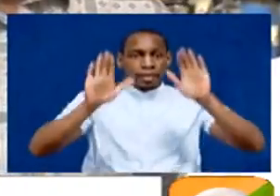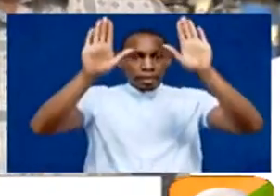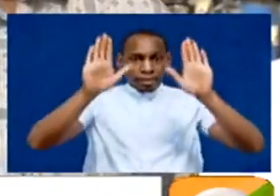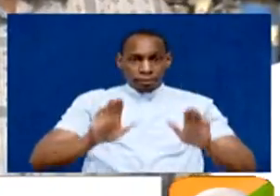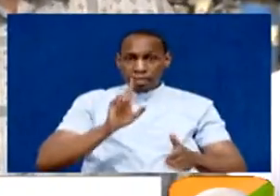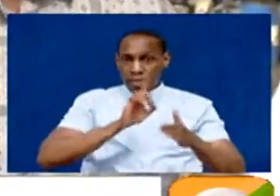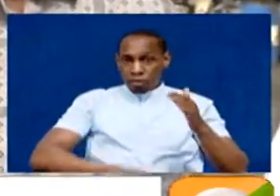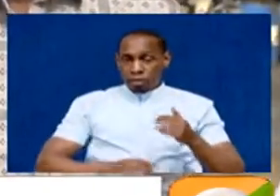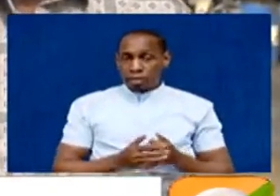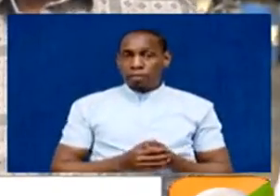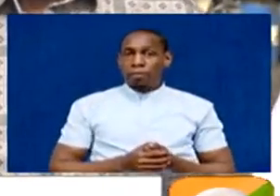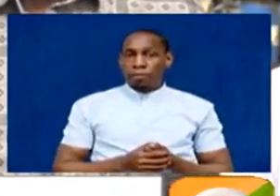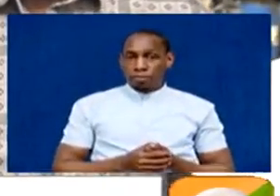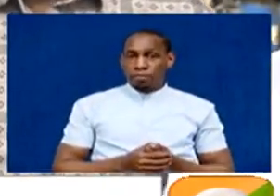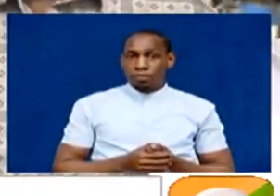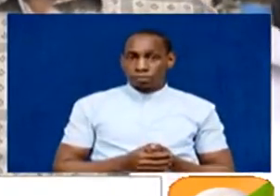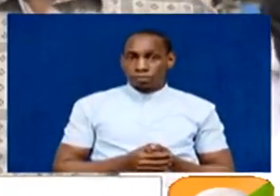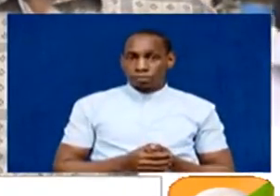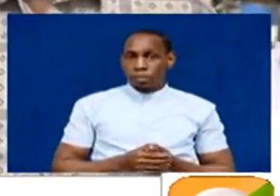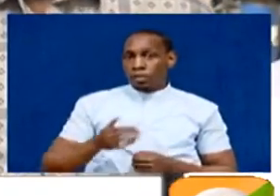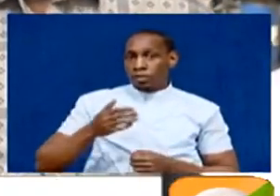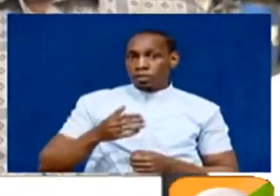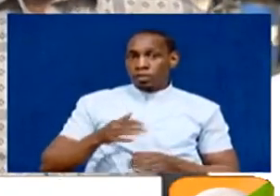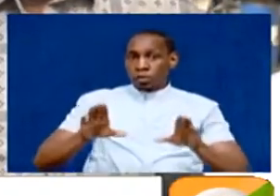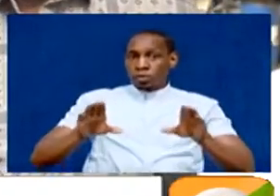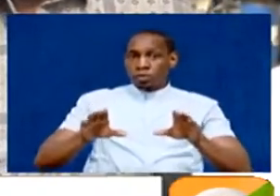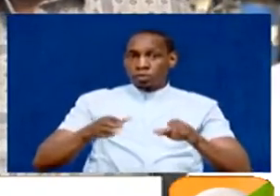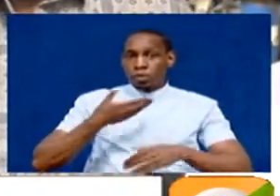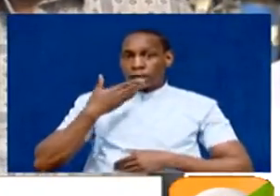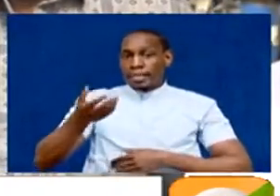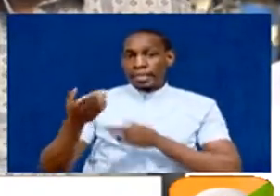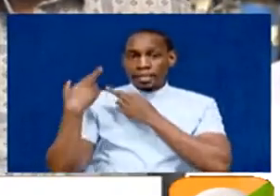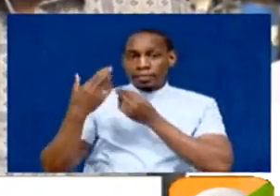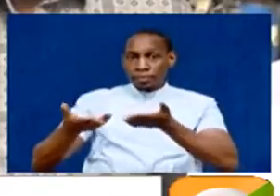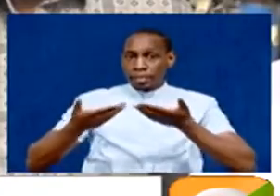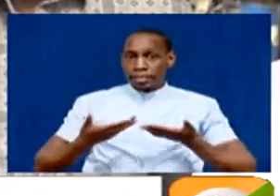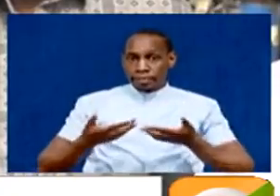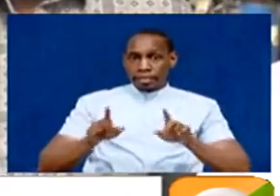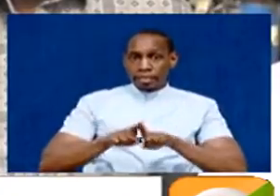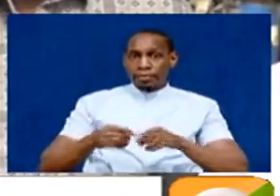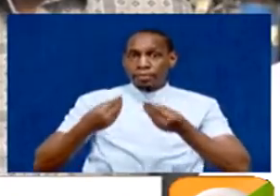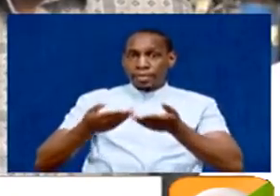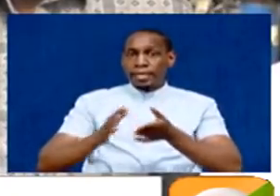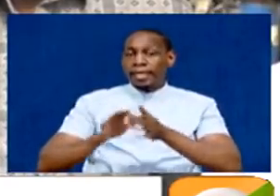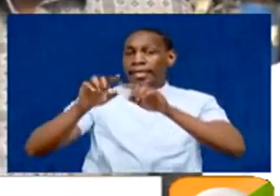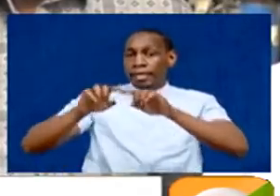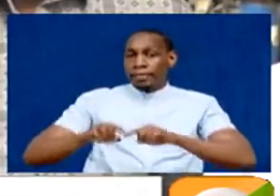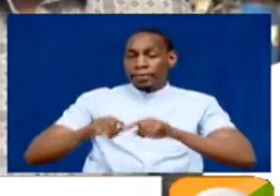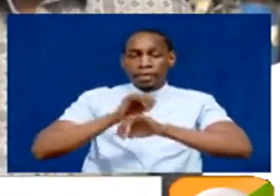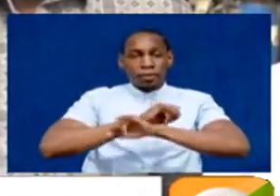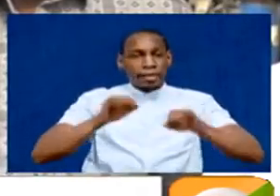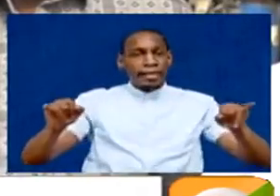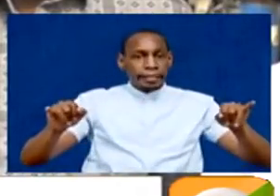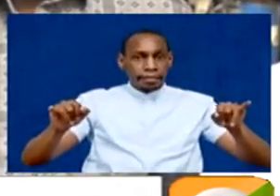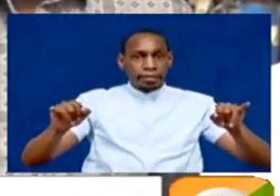that we respond to the mandate that is provided to us. We are supposed to provide reliable,